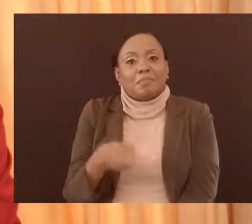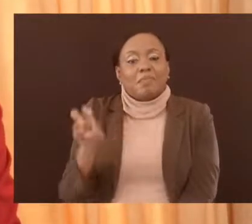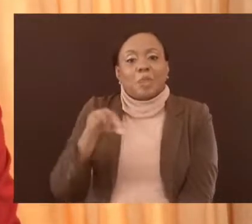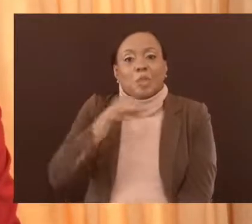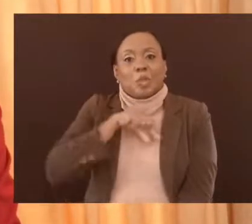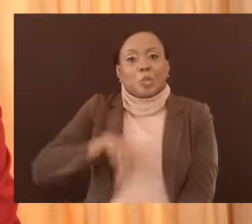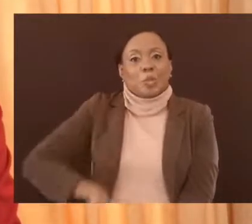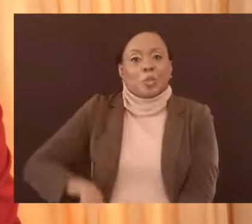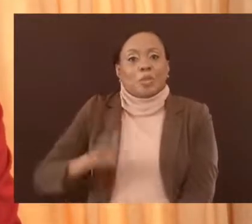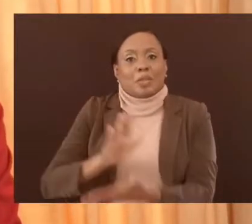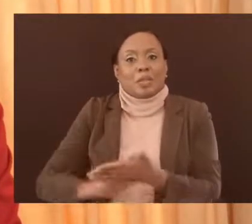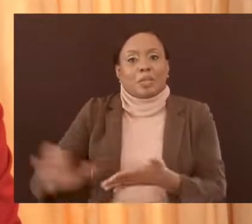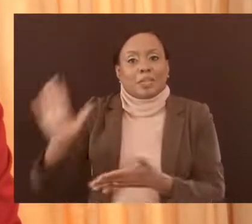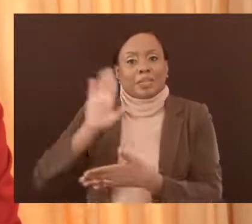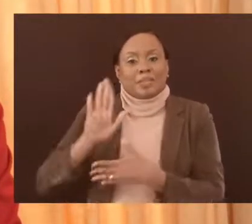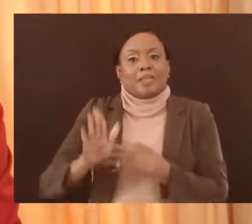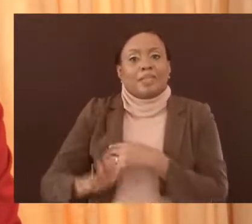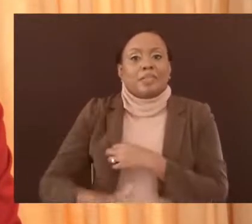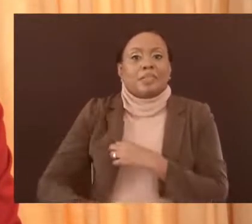Queen's College.